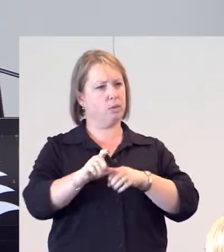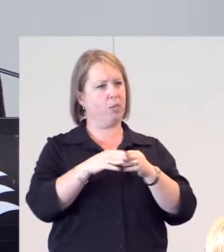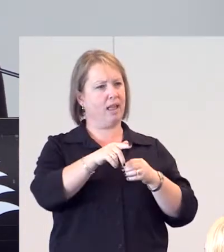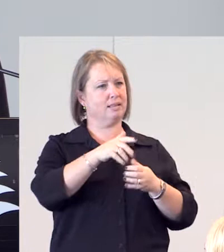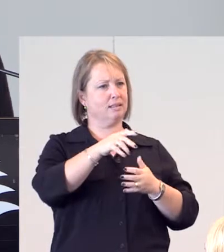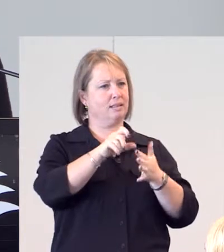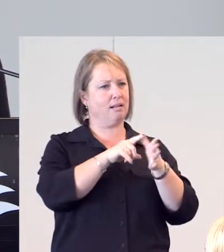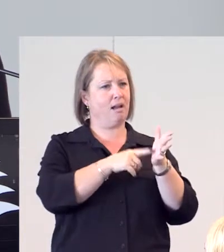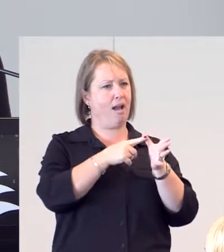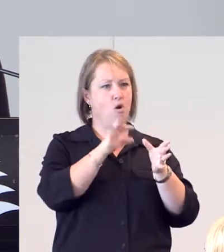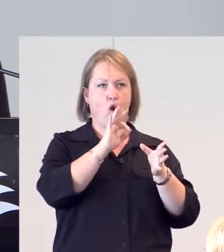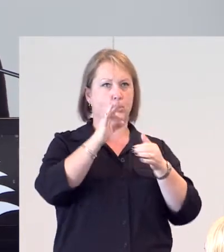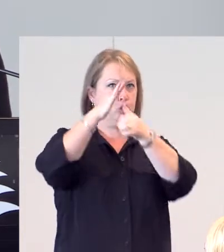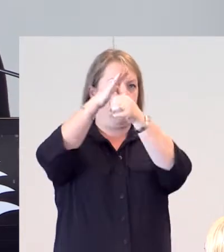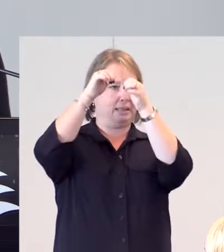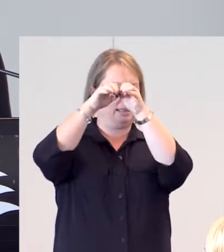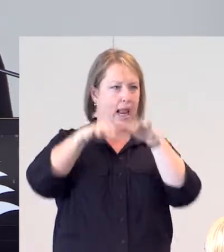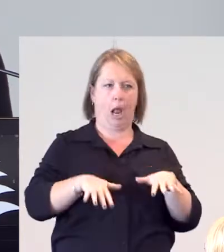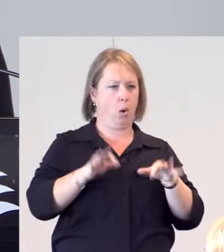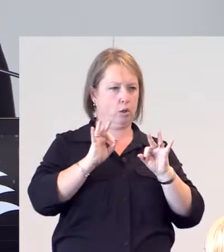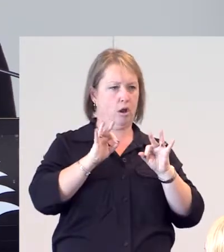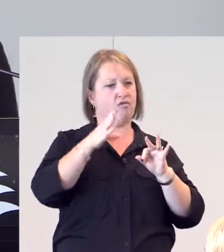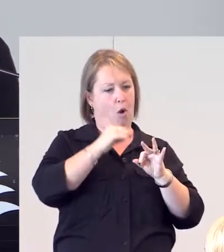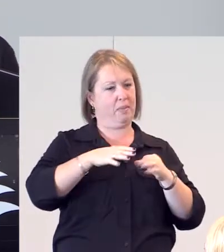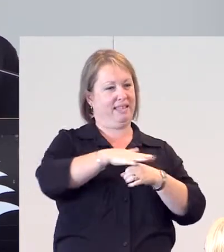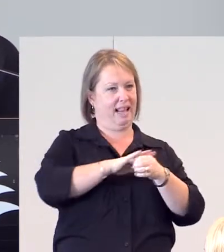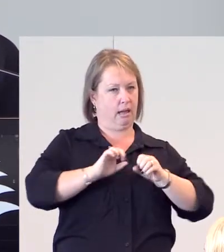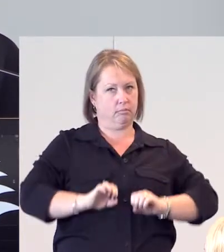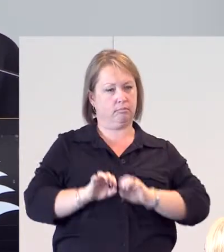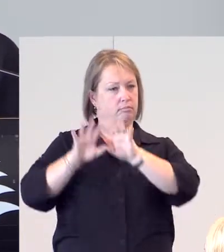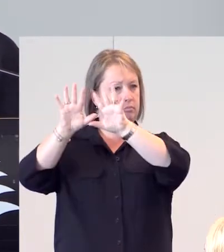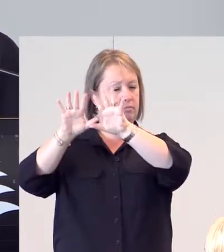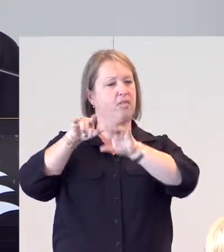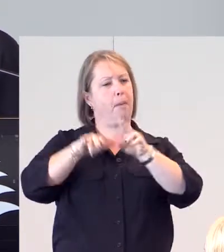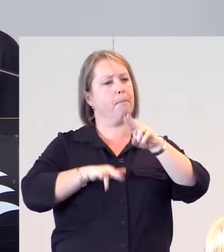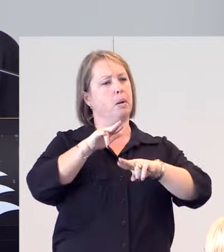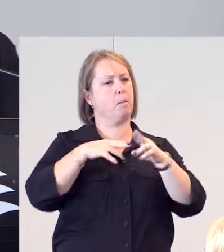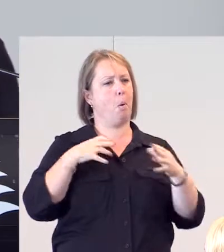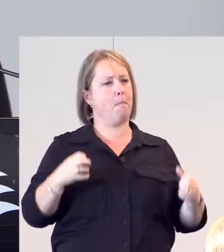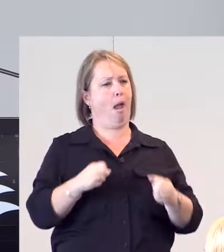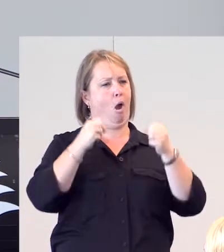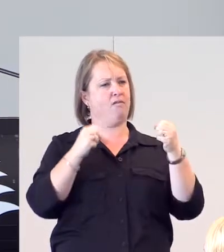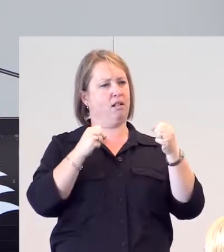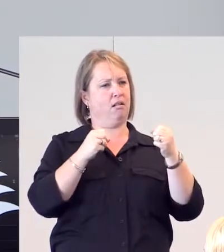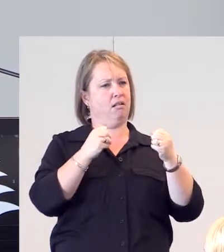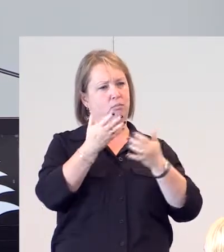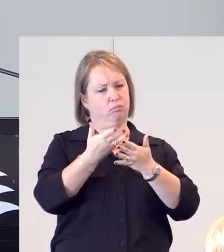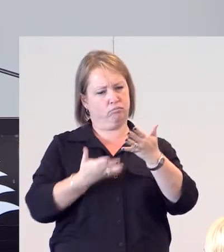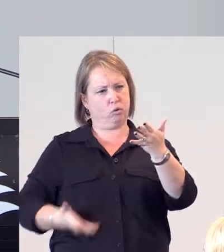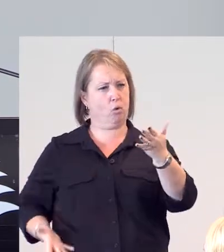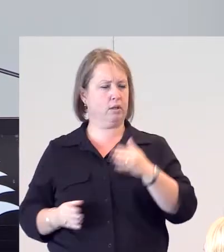top down, but from the actual sector itself, it's a lot more, it builds a more powerful story.